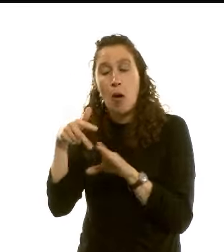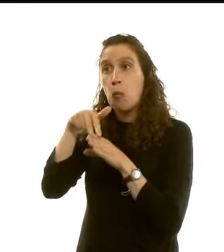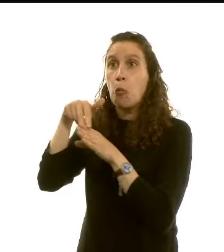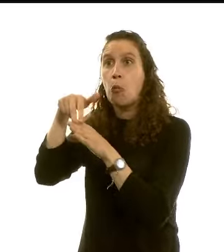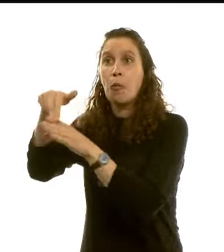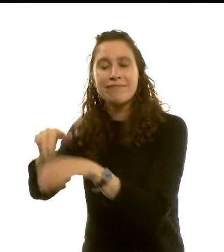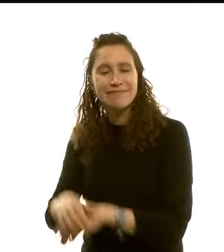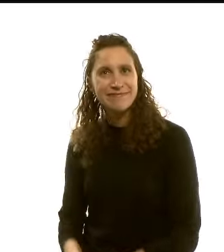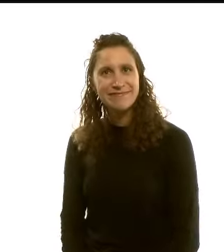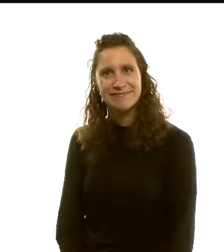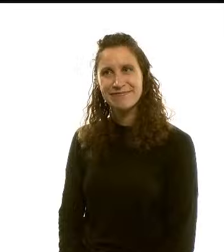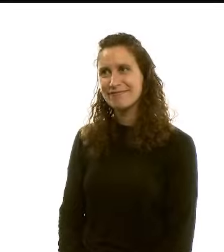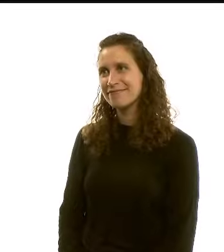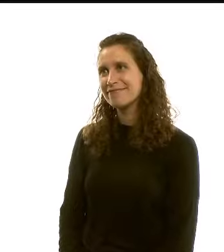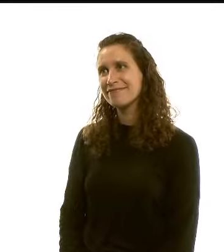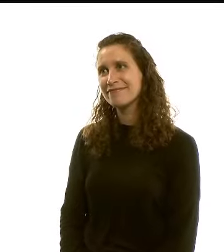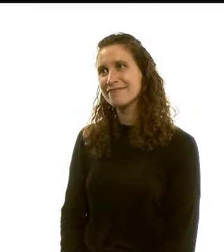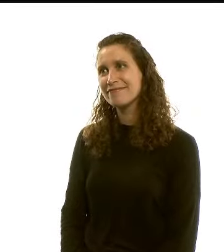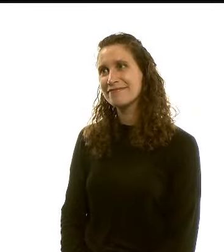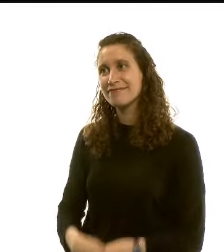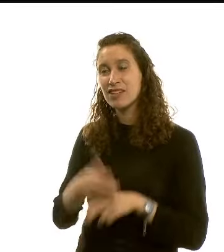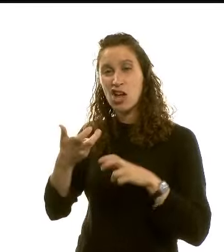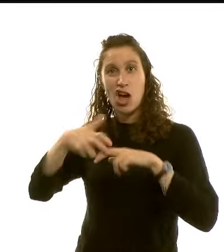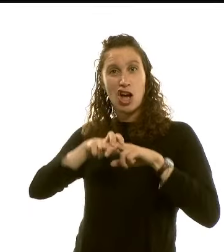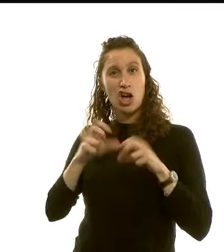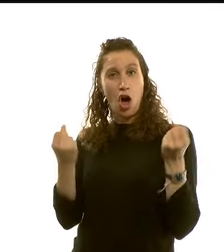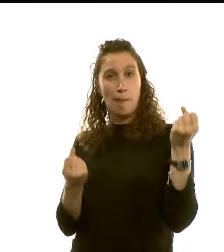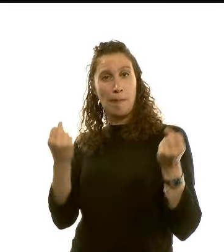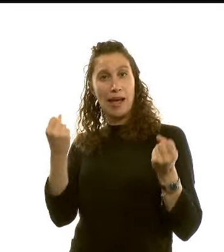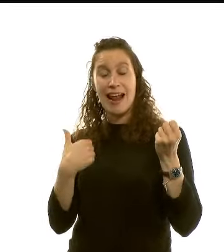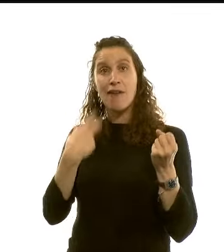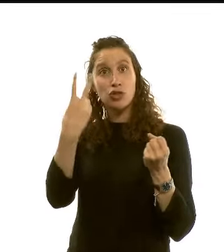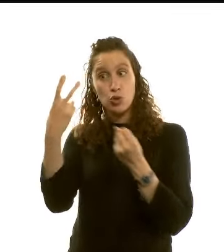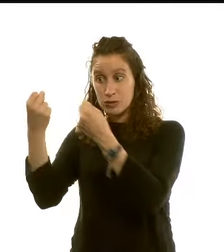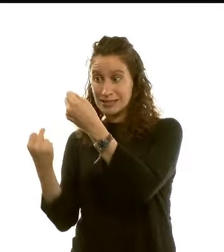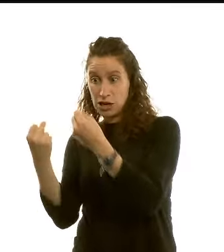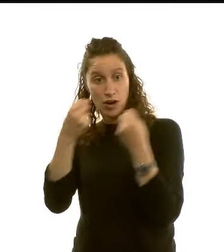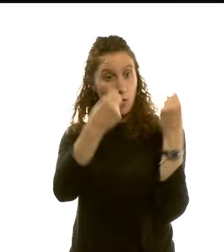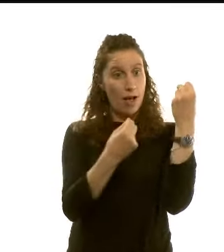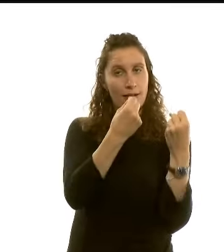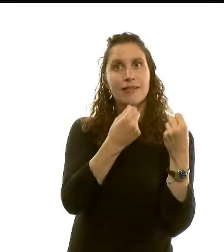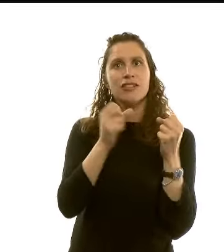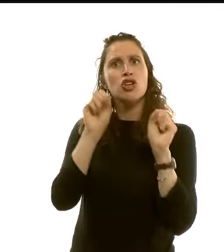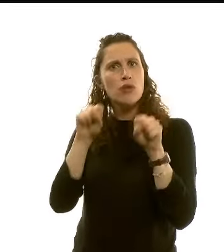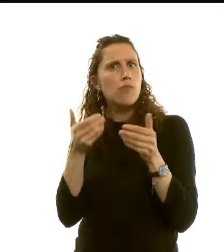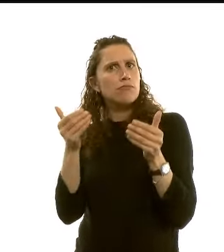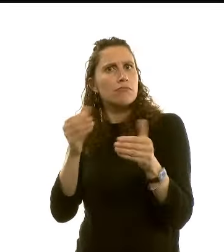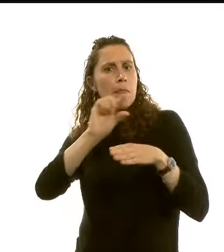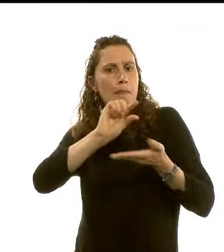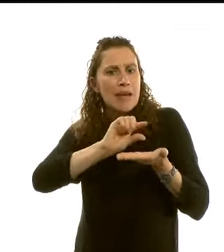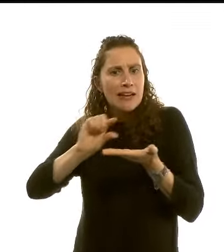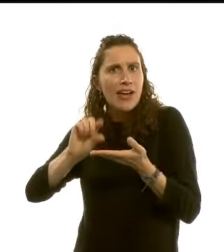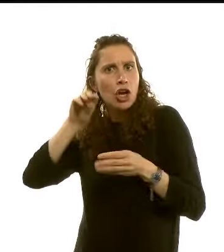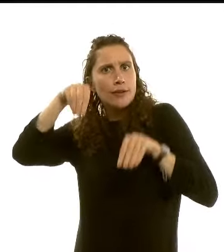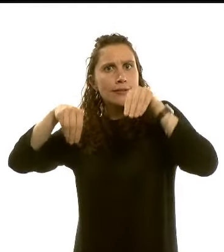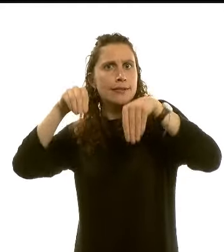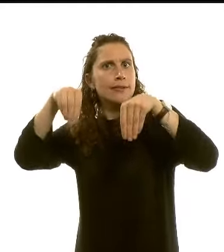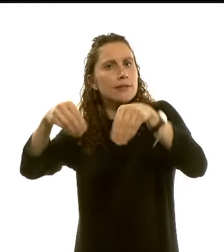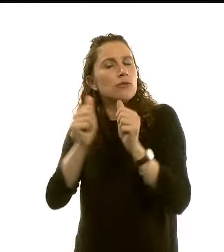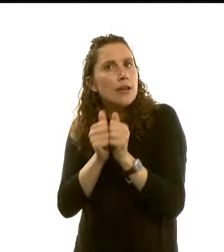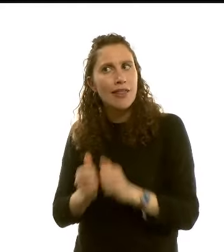We have that super detailed cockpit here, 2 steering wheels instead of 1. You can go ahead and put the 4 minifigures in the cockpit together. I think we only